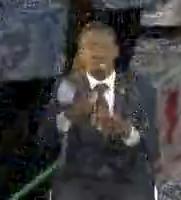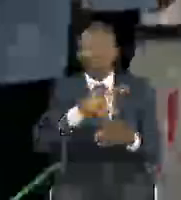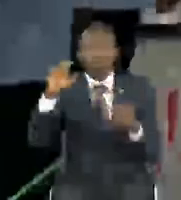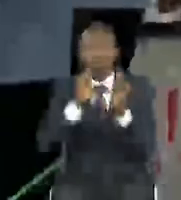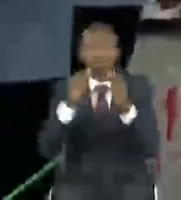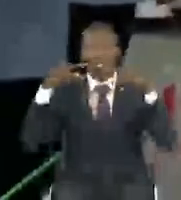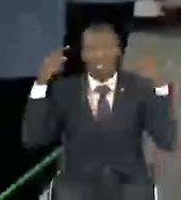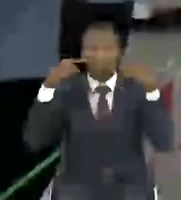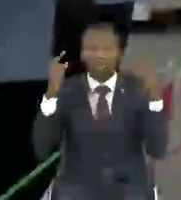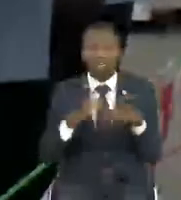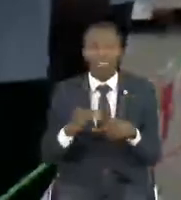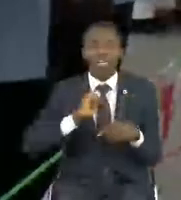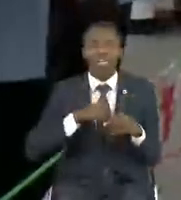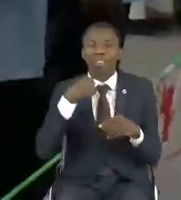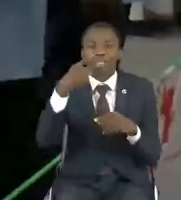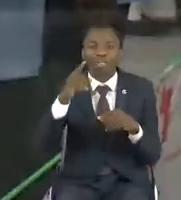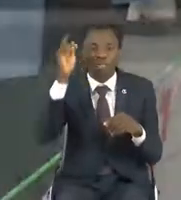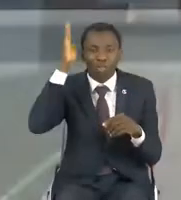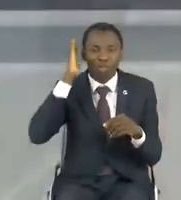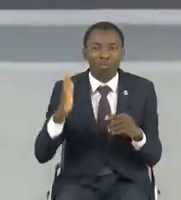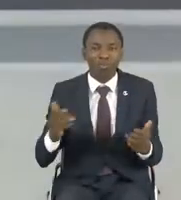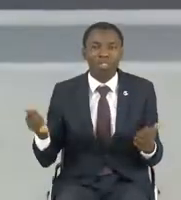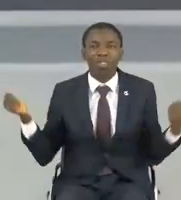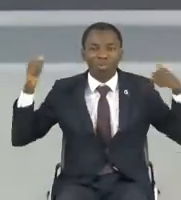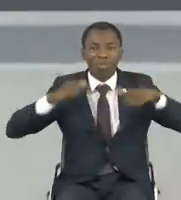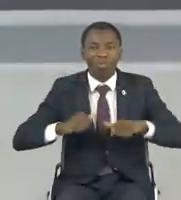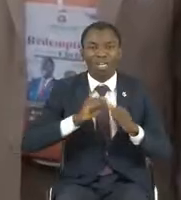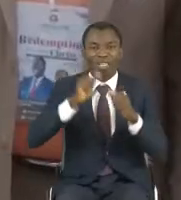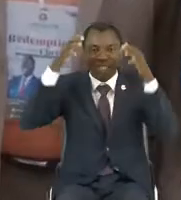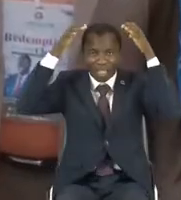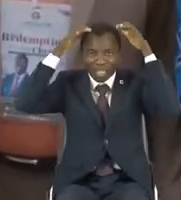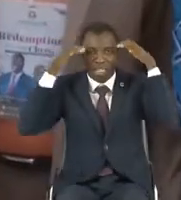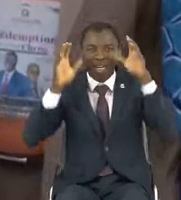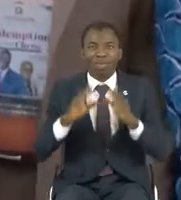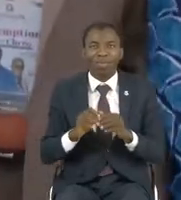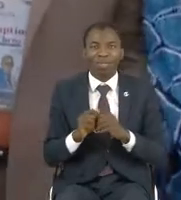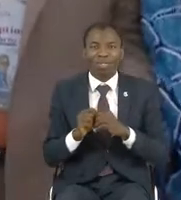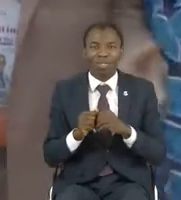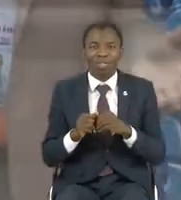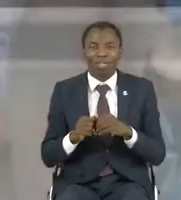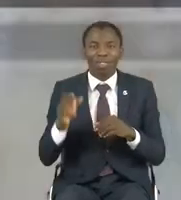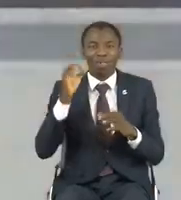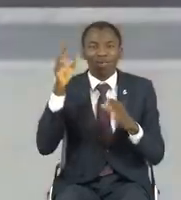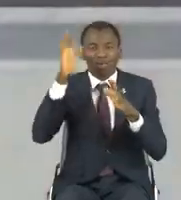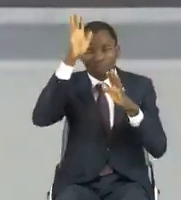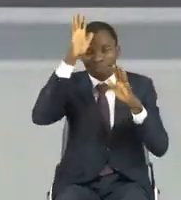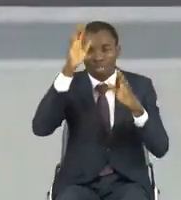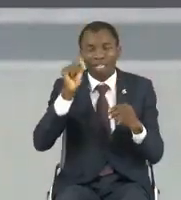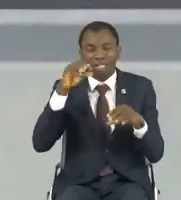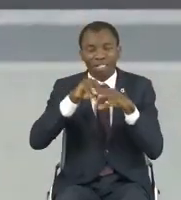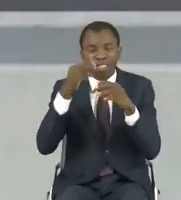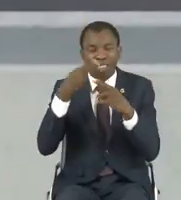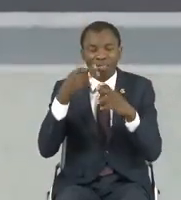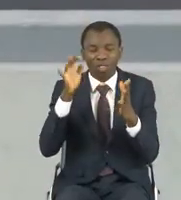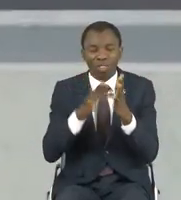And I'm telling you, you will wear a crown. Yeah. Father, in the name of Jesus, yeah,